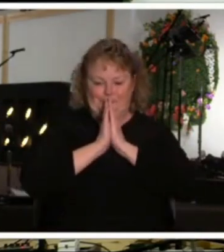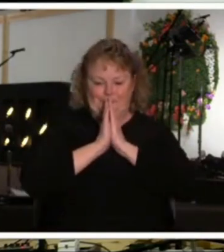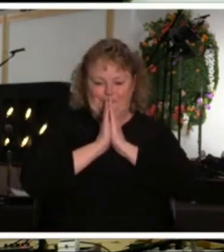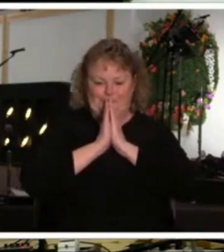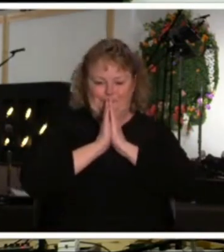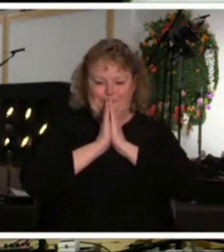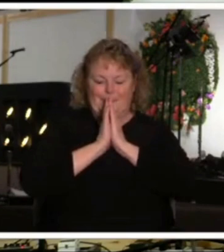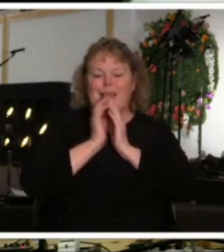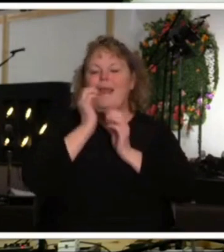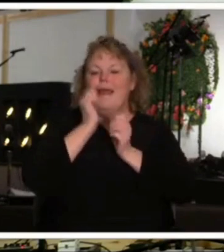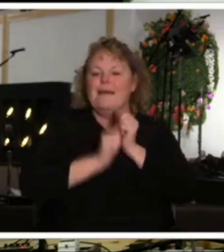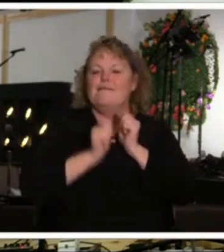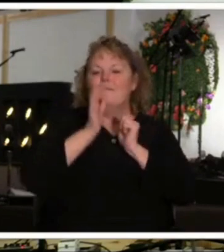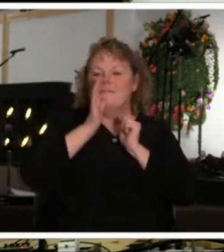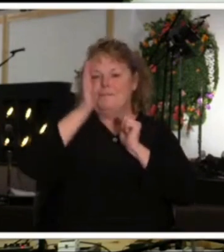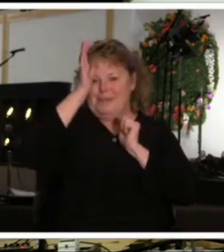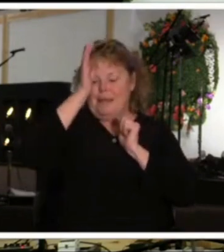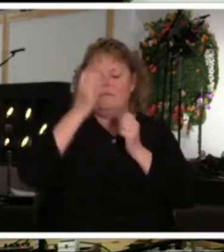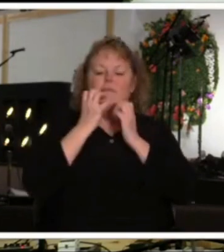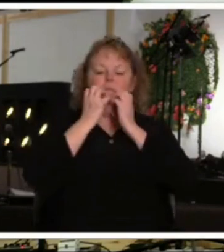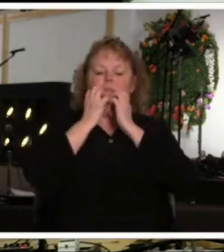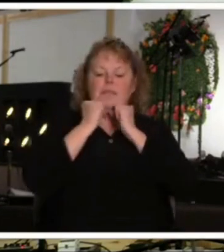Everyone, parent, loves their child.